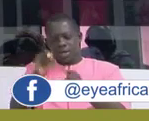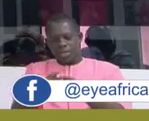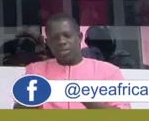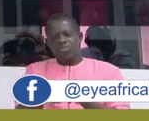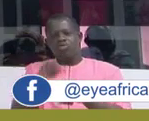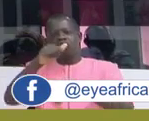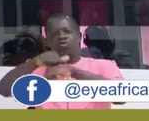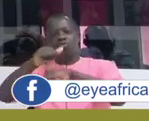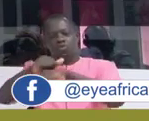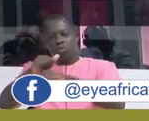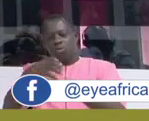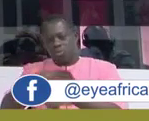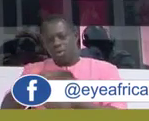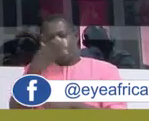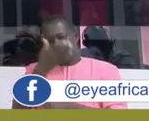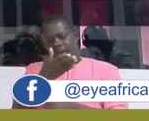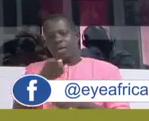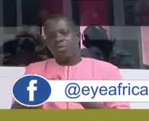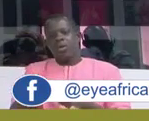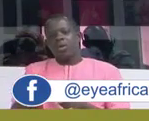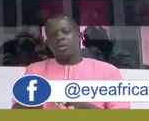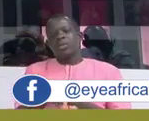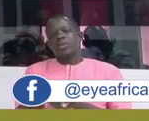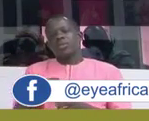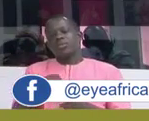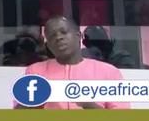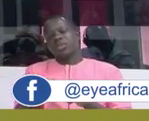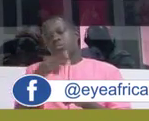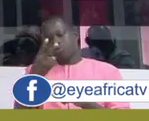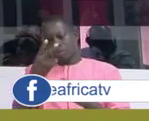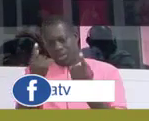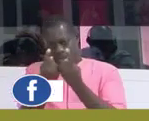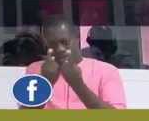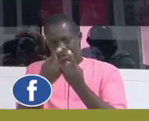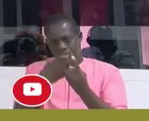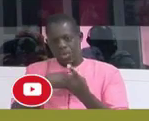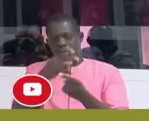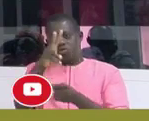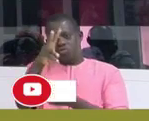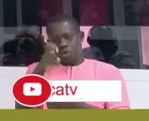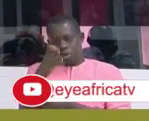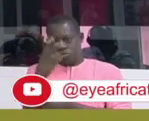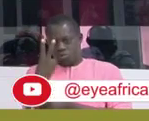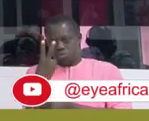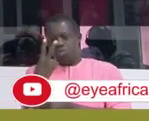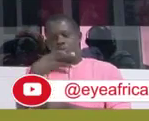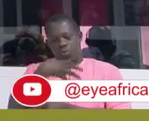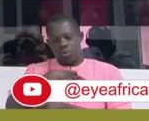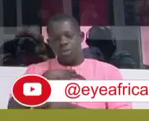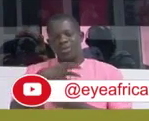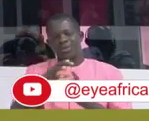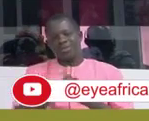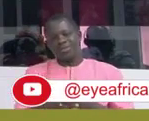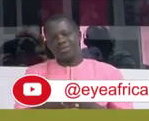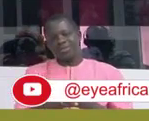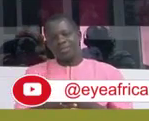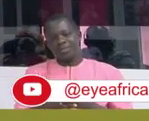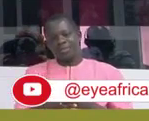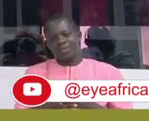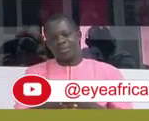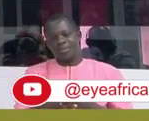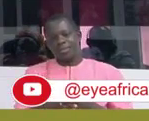stones. He want Yes, he wanted stones. He wanted two trips of 22 trip making it 22